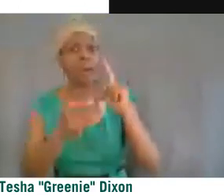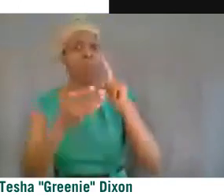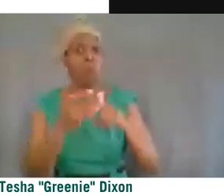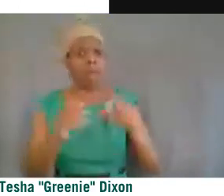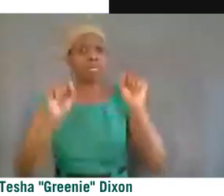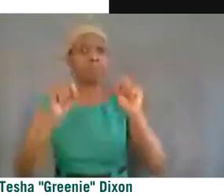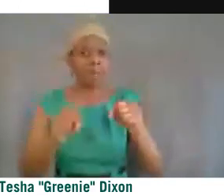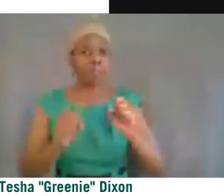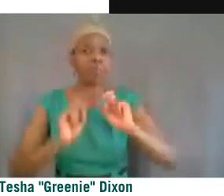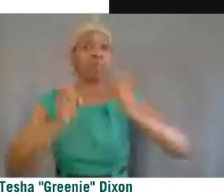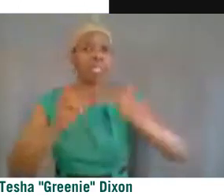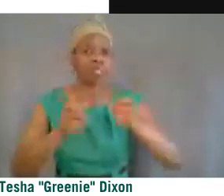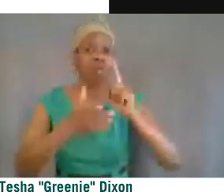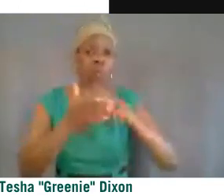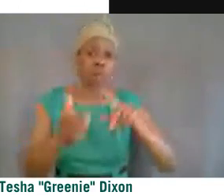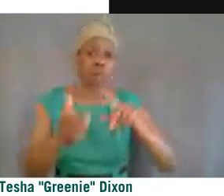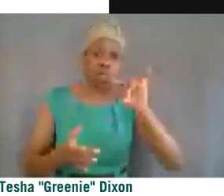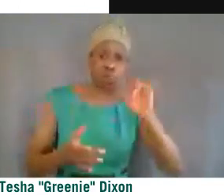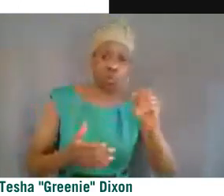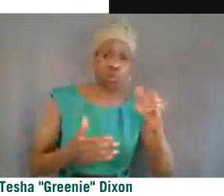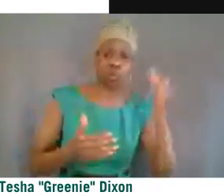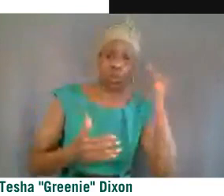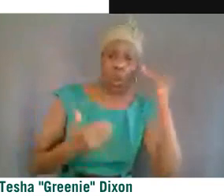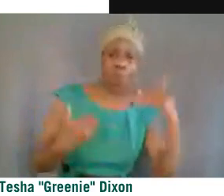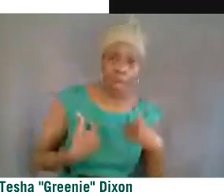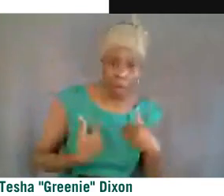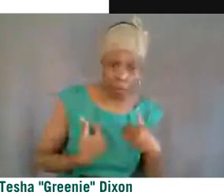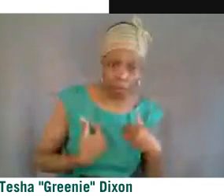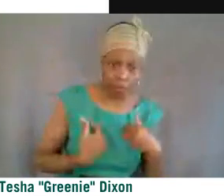that we have. And so obviously, the